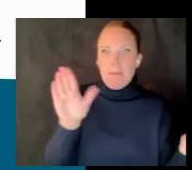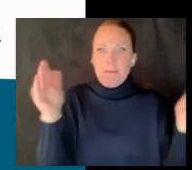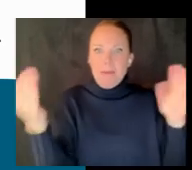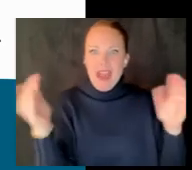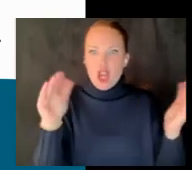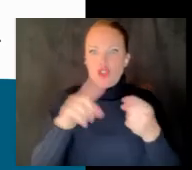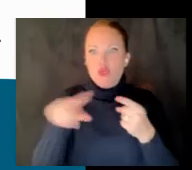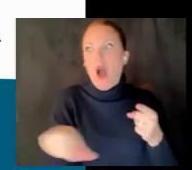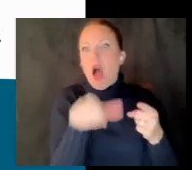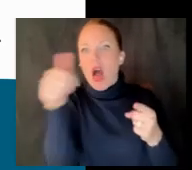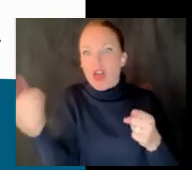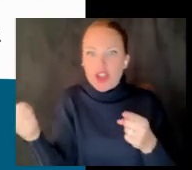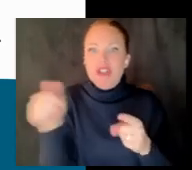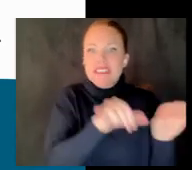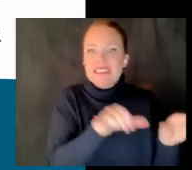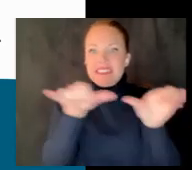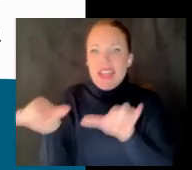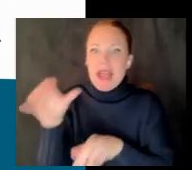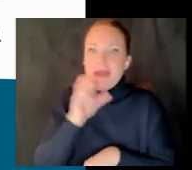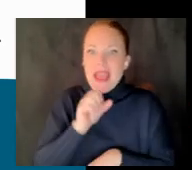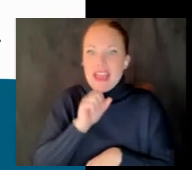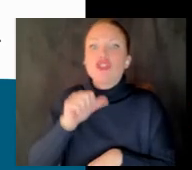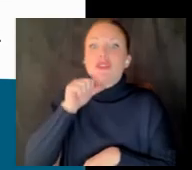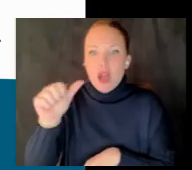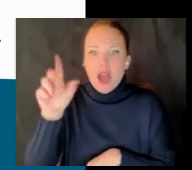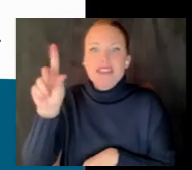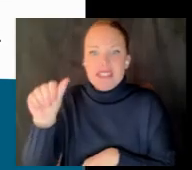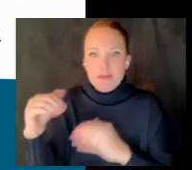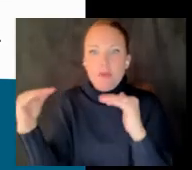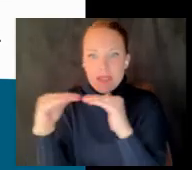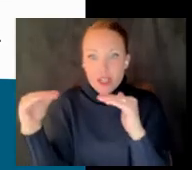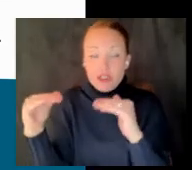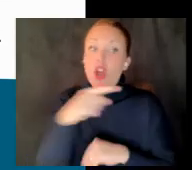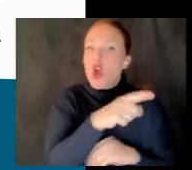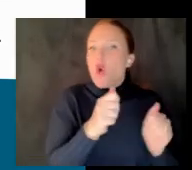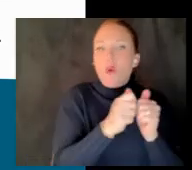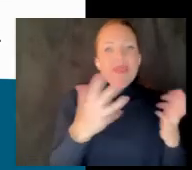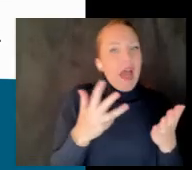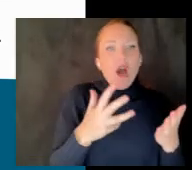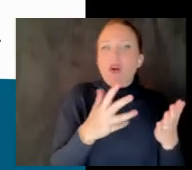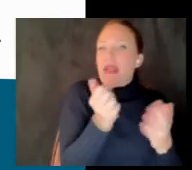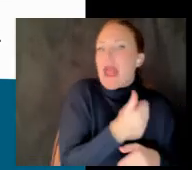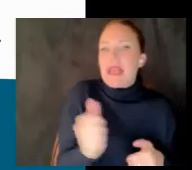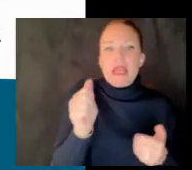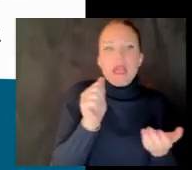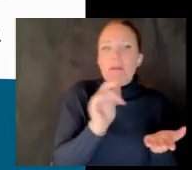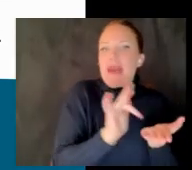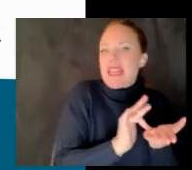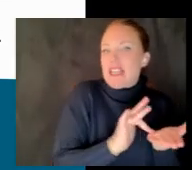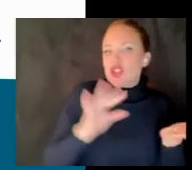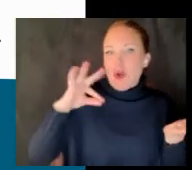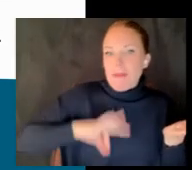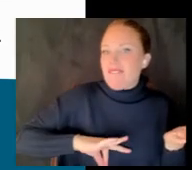non-disabled peers in the general population and without benefit of medication or mitigating factors. Other key